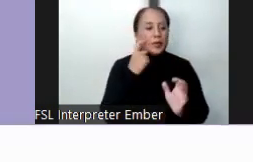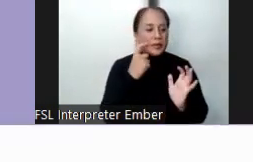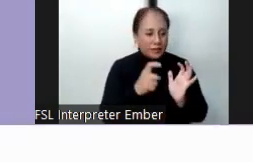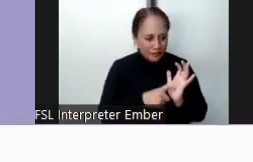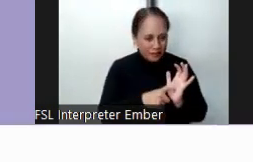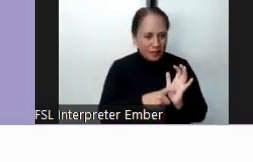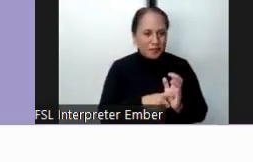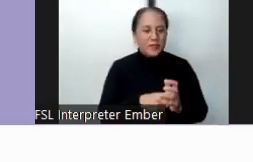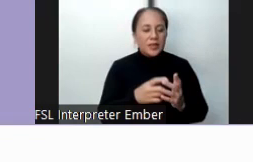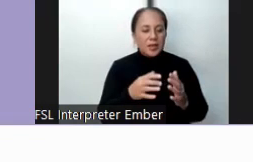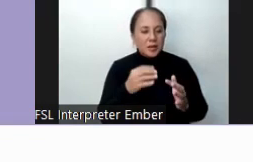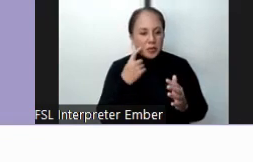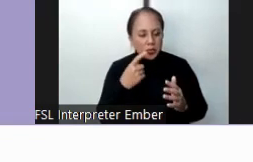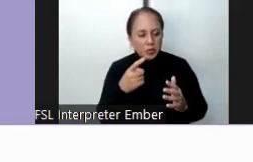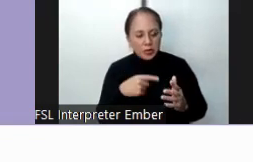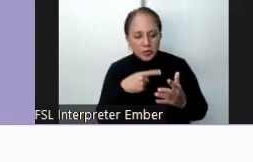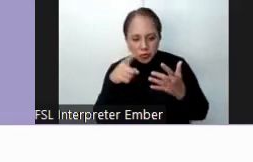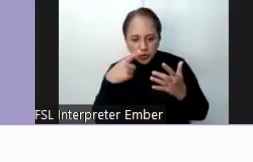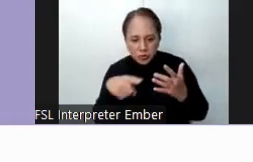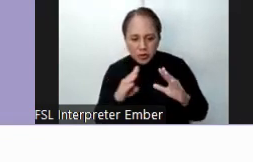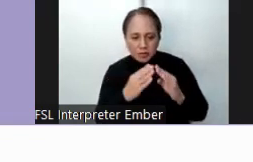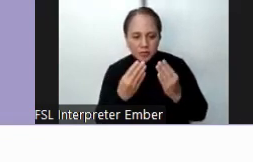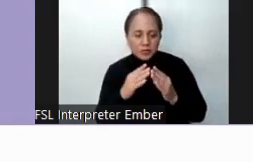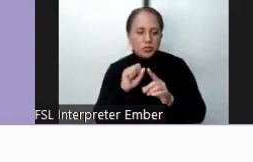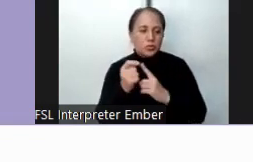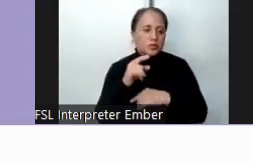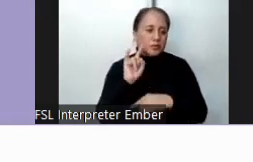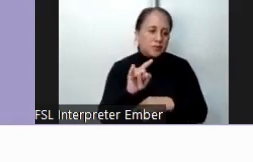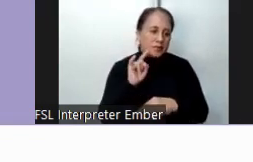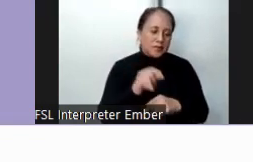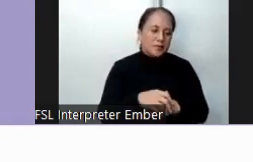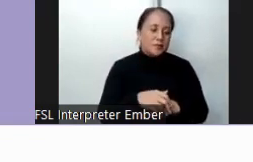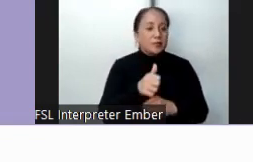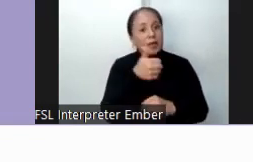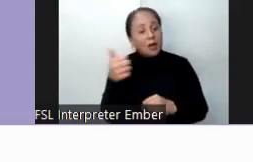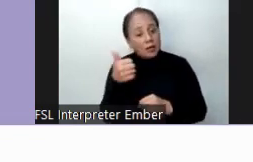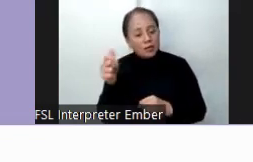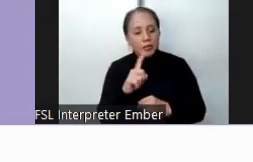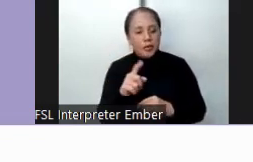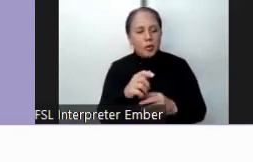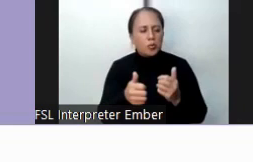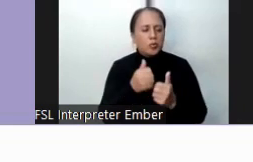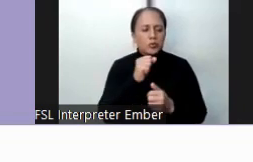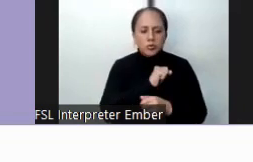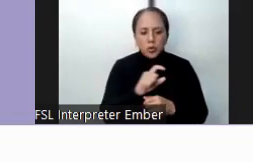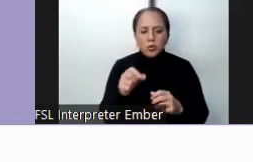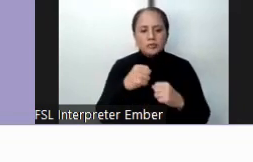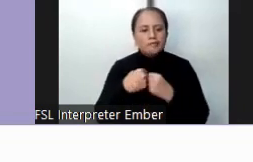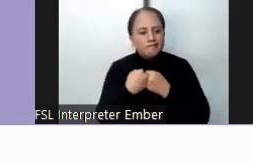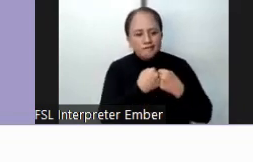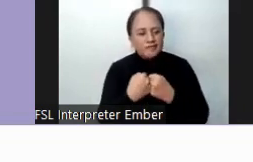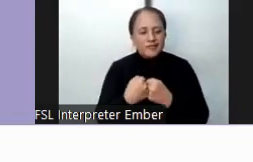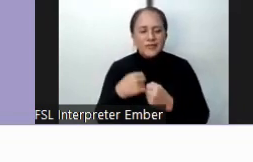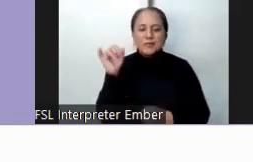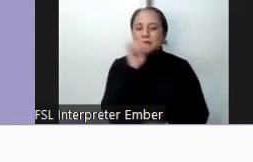identify signifiers or verification badges in social media. On the other hand, almost all struggled in the